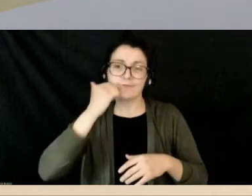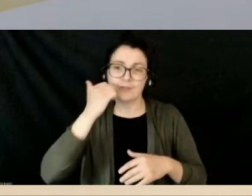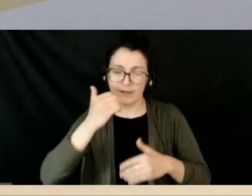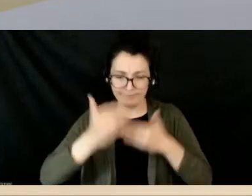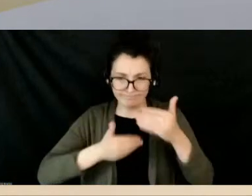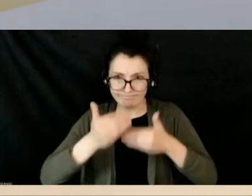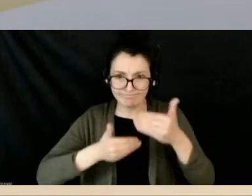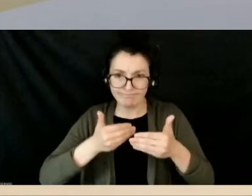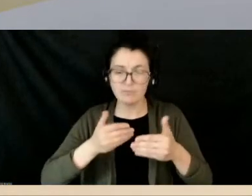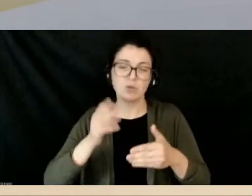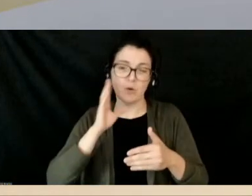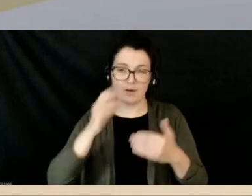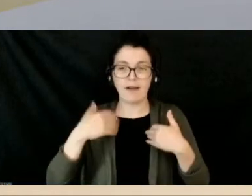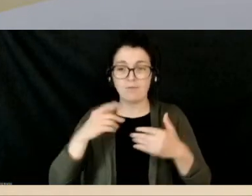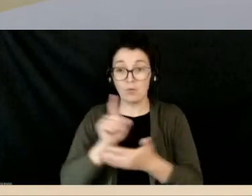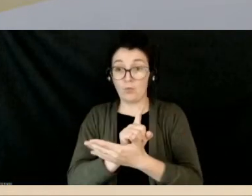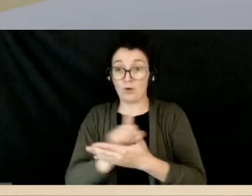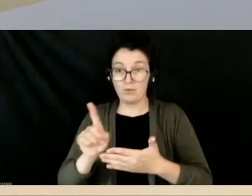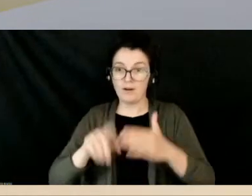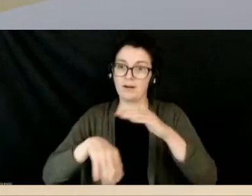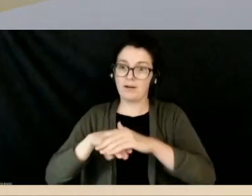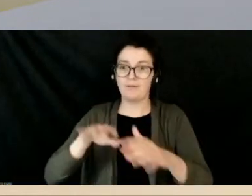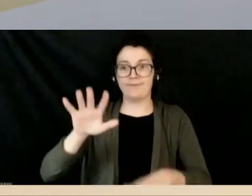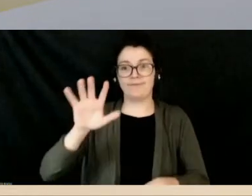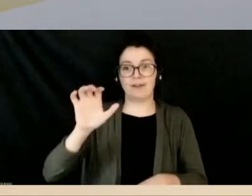Perfect. Thank you so much. Thank you.